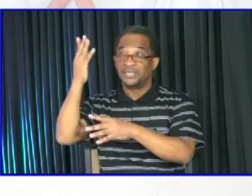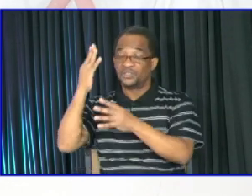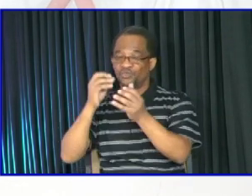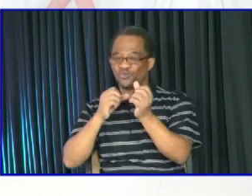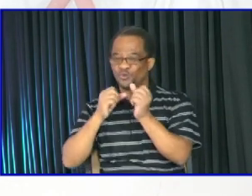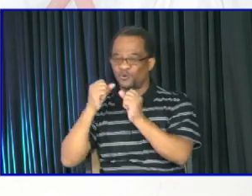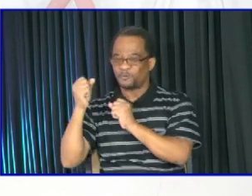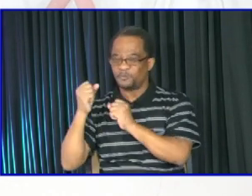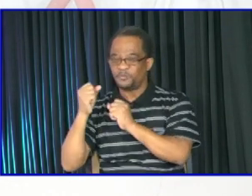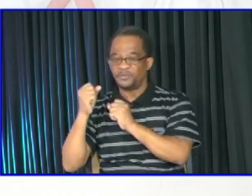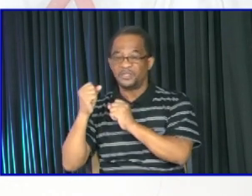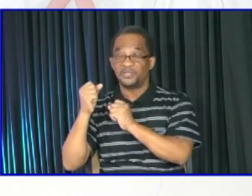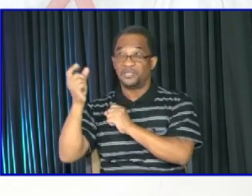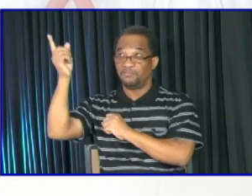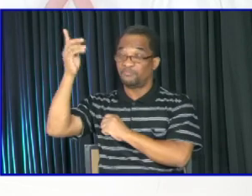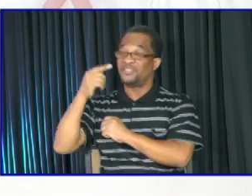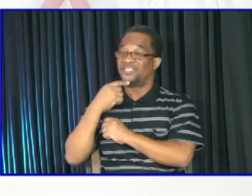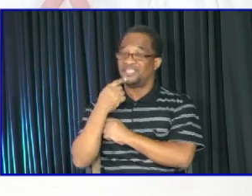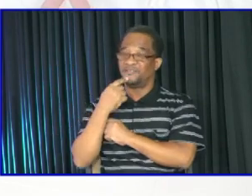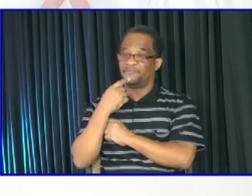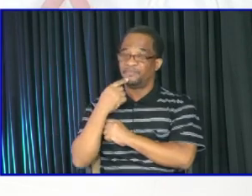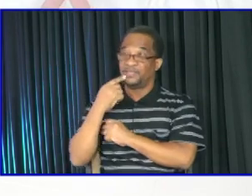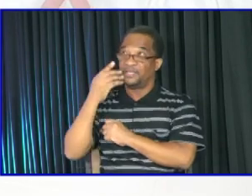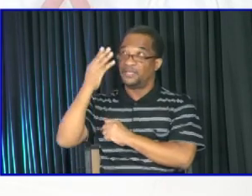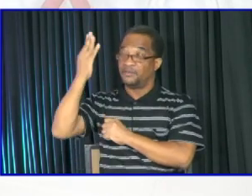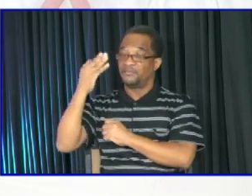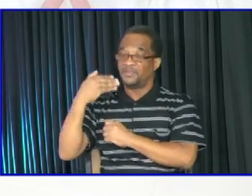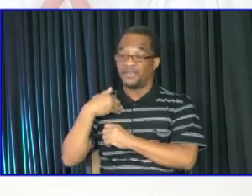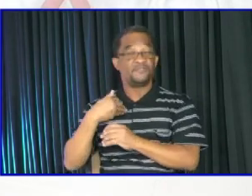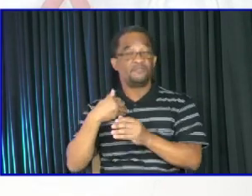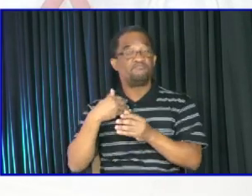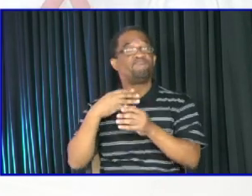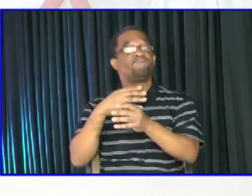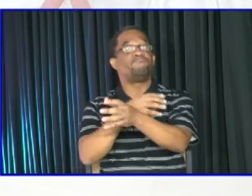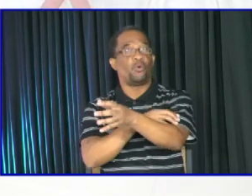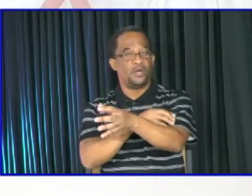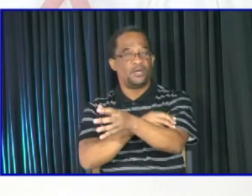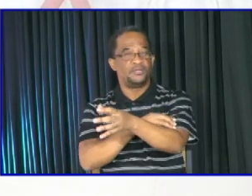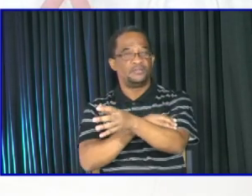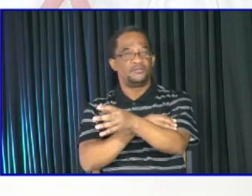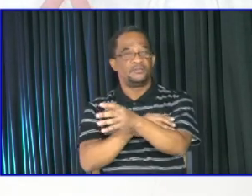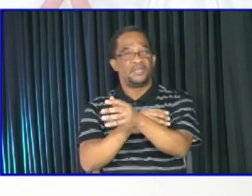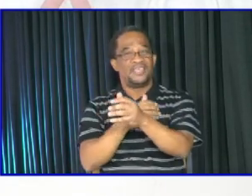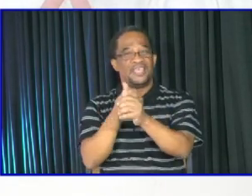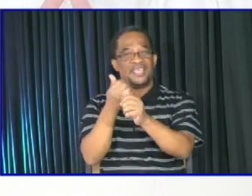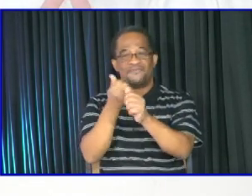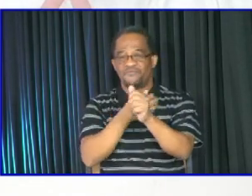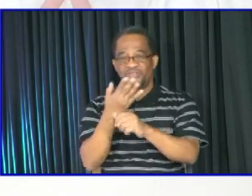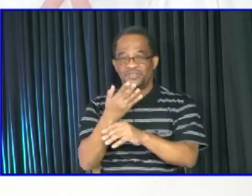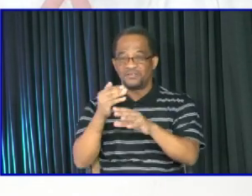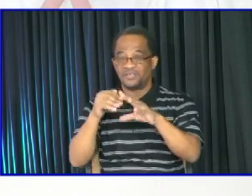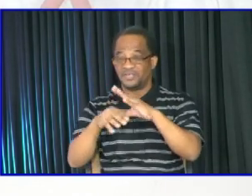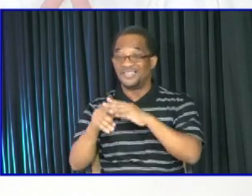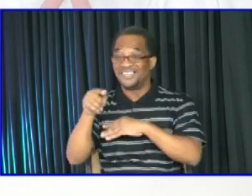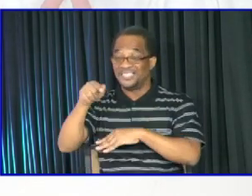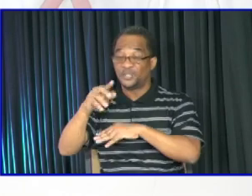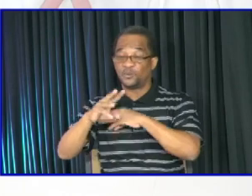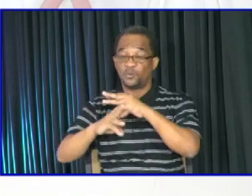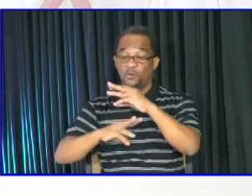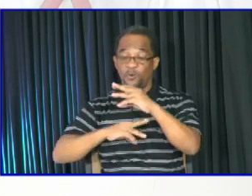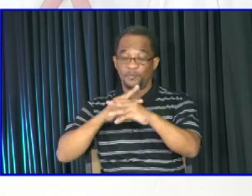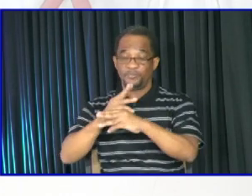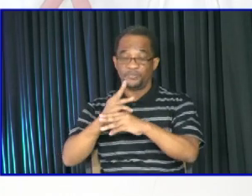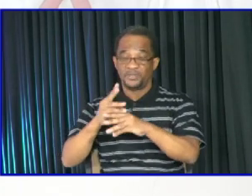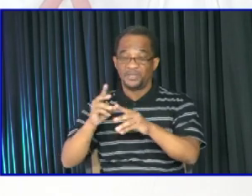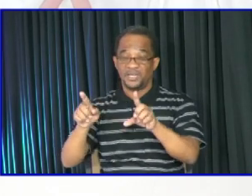He could have declared that he has the power over everything in the world. But while